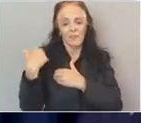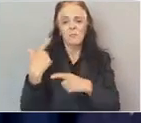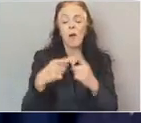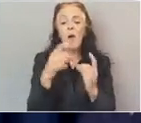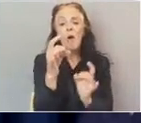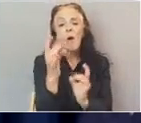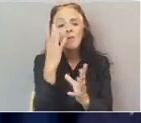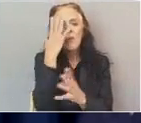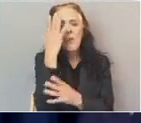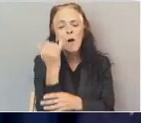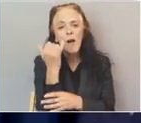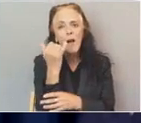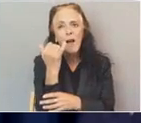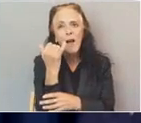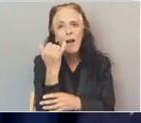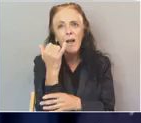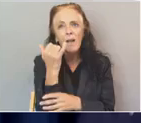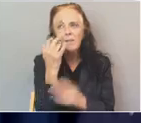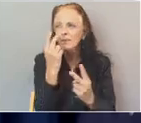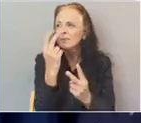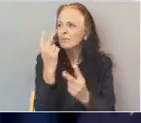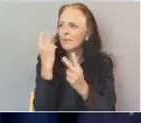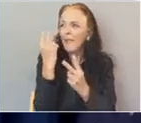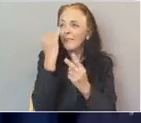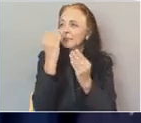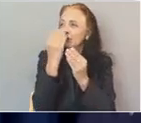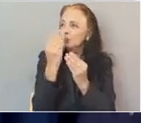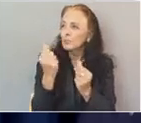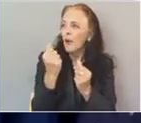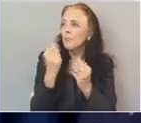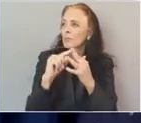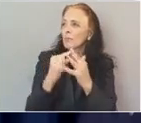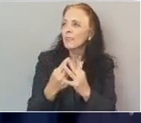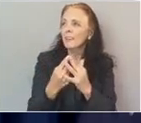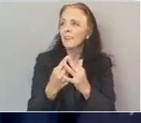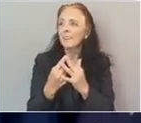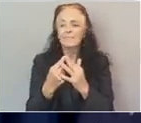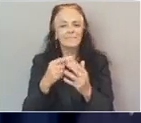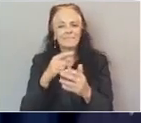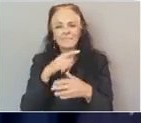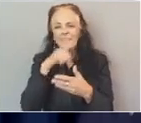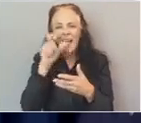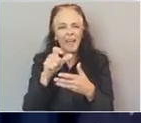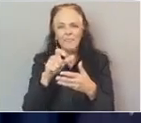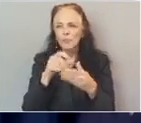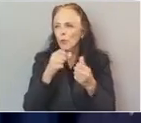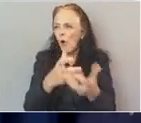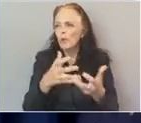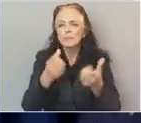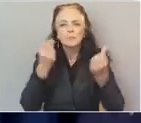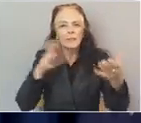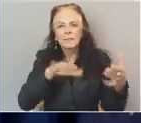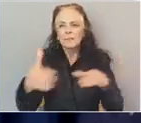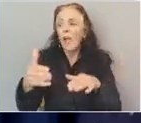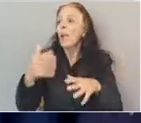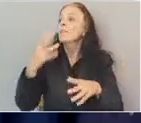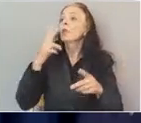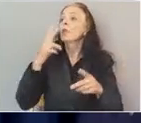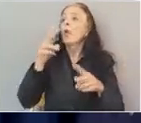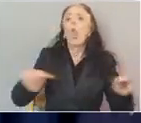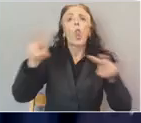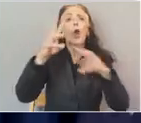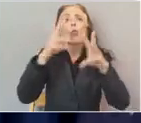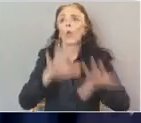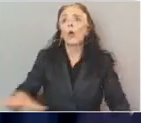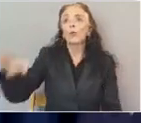bad. Just look around. It's not like this in the rest of the world. All we